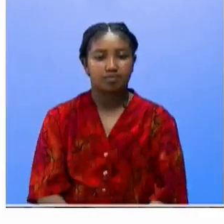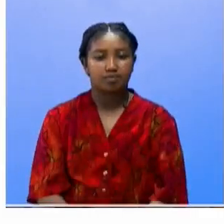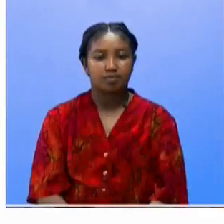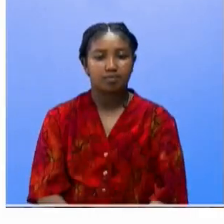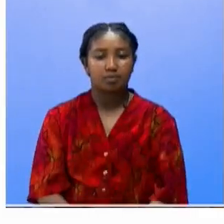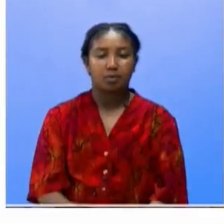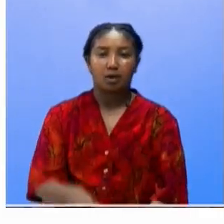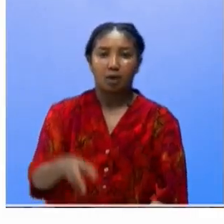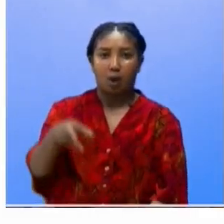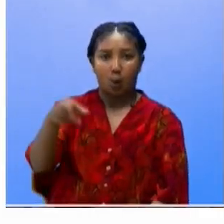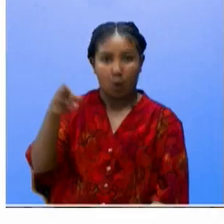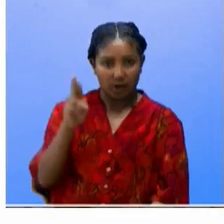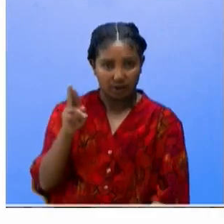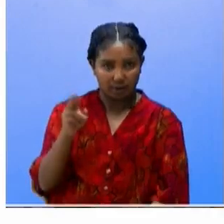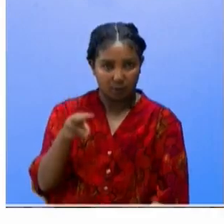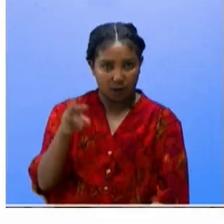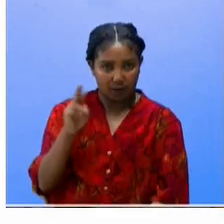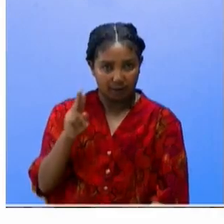were